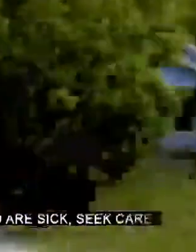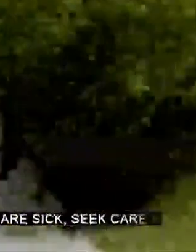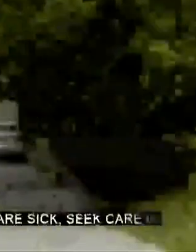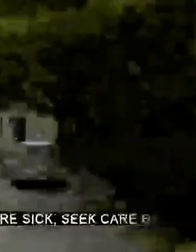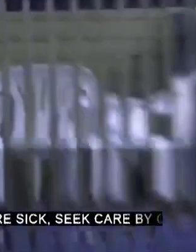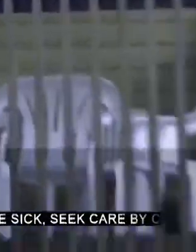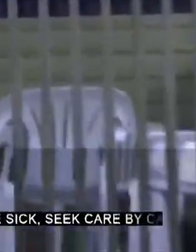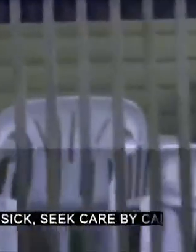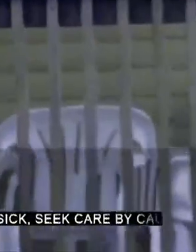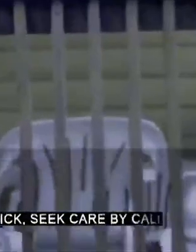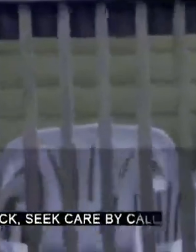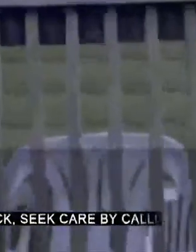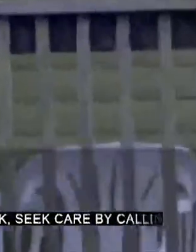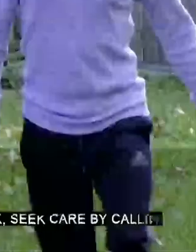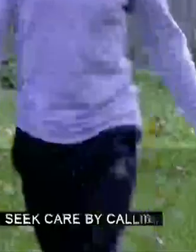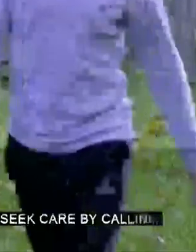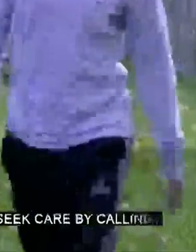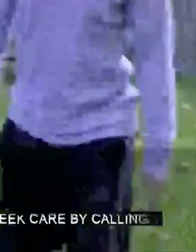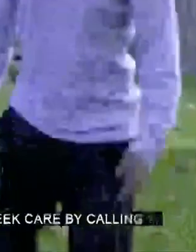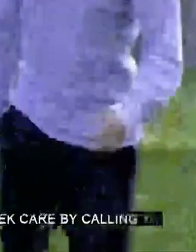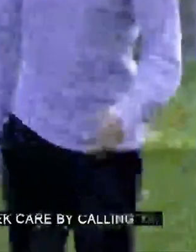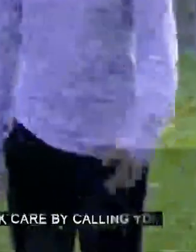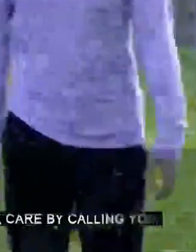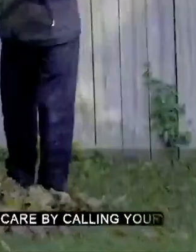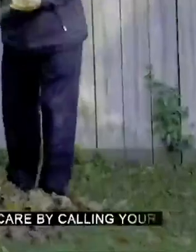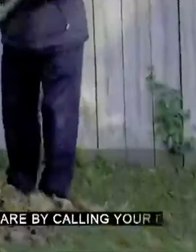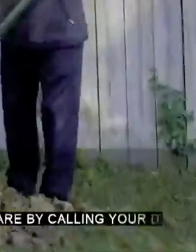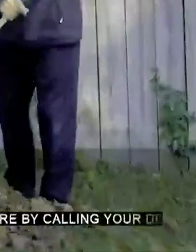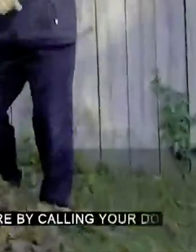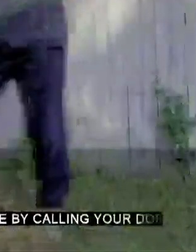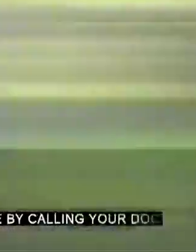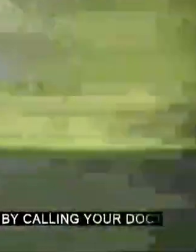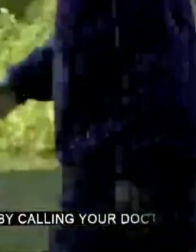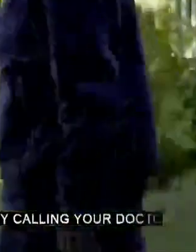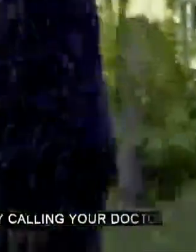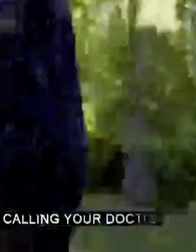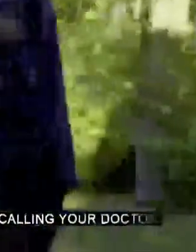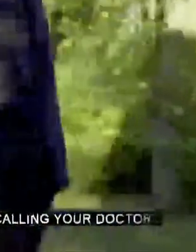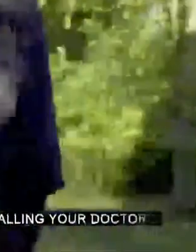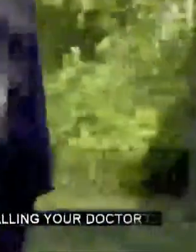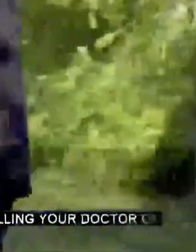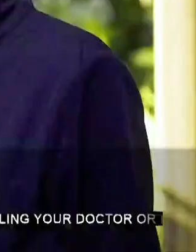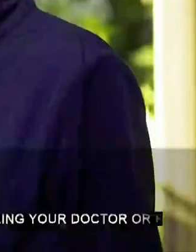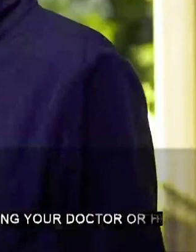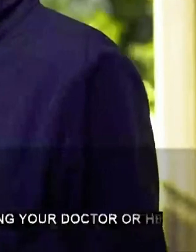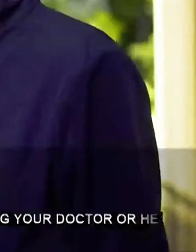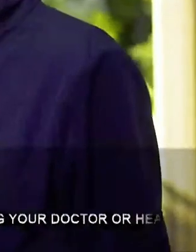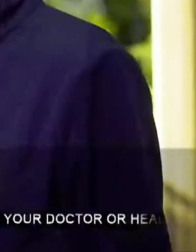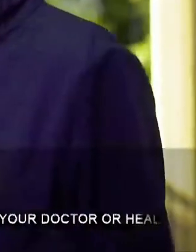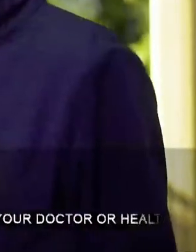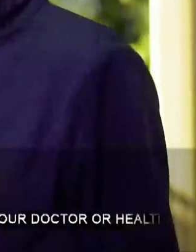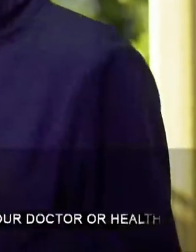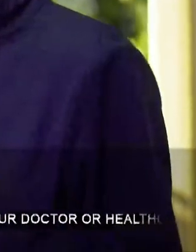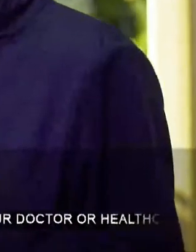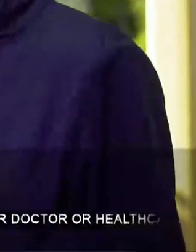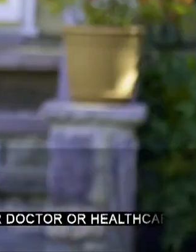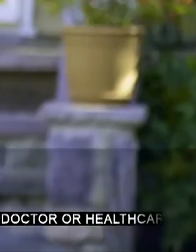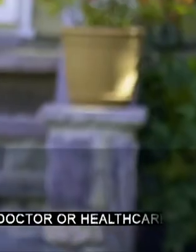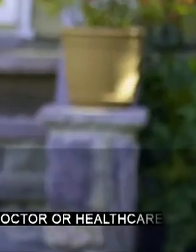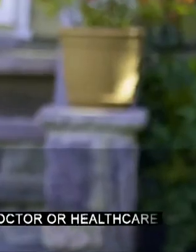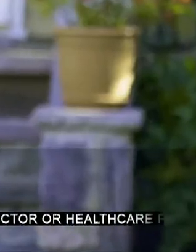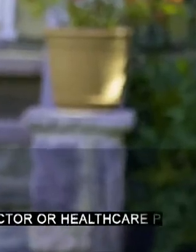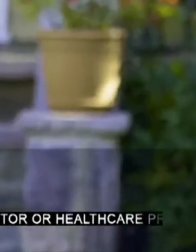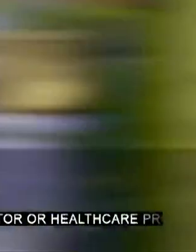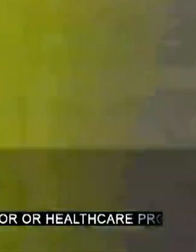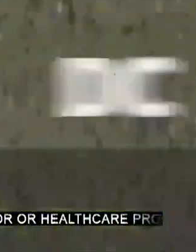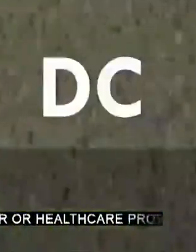This is his neighbor, Bernardo. He and his family live in Maryland. Bernardo and David are both U.S. citizens.